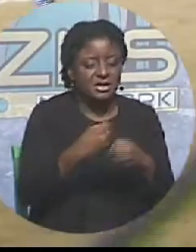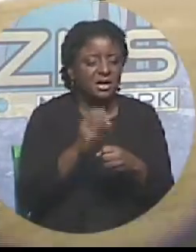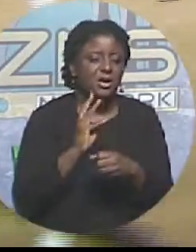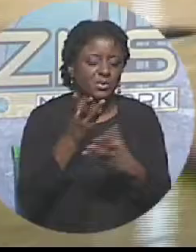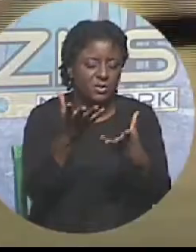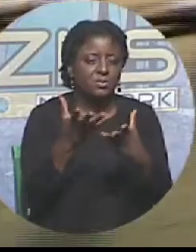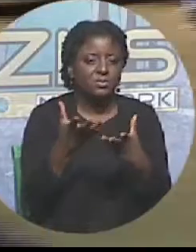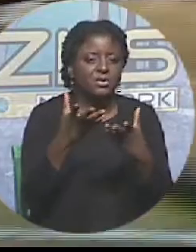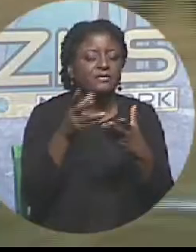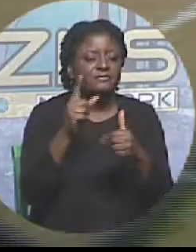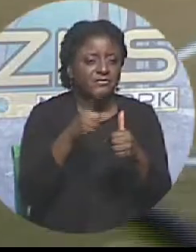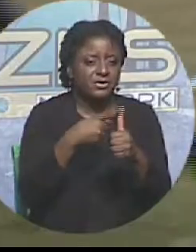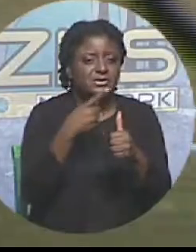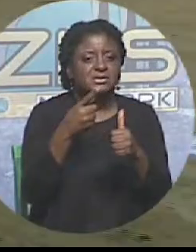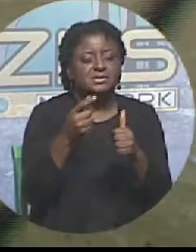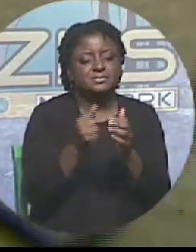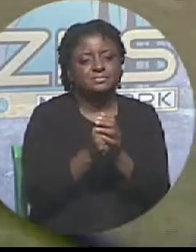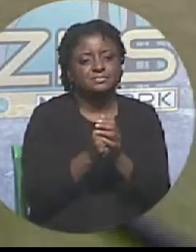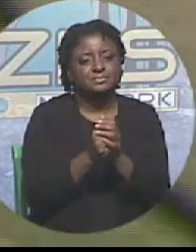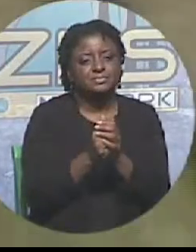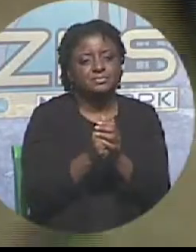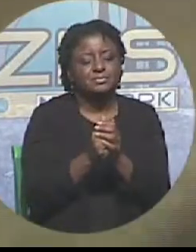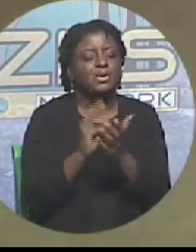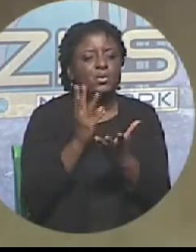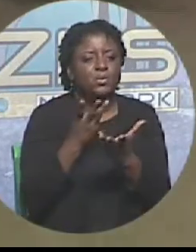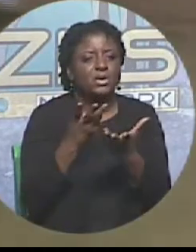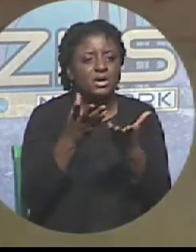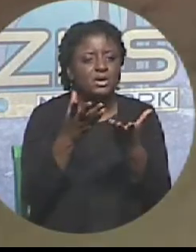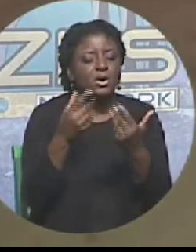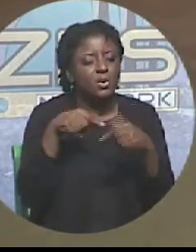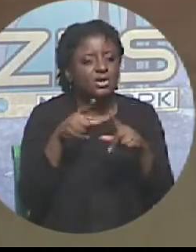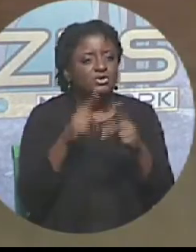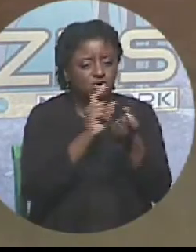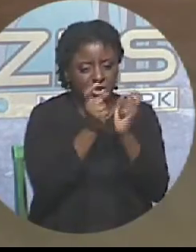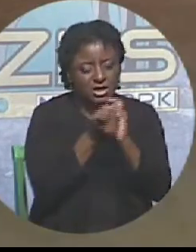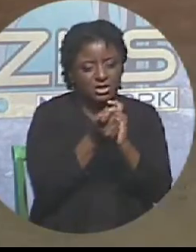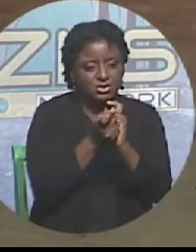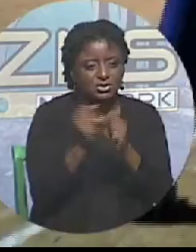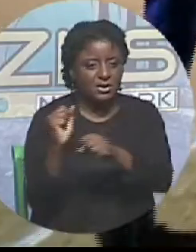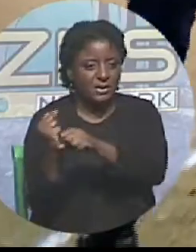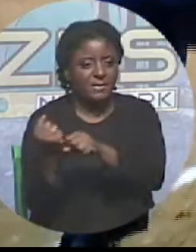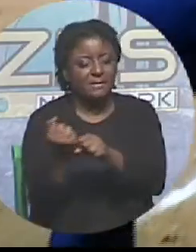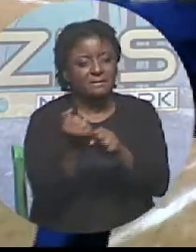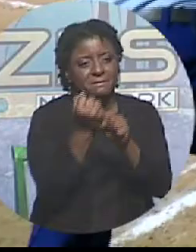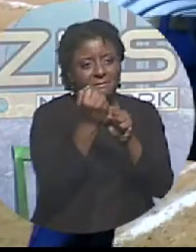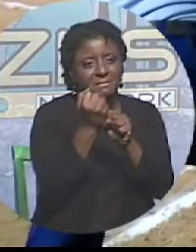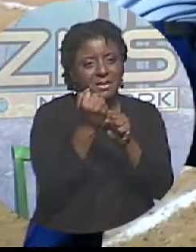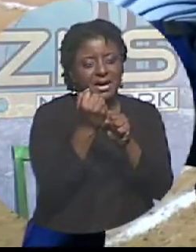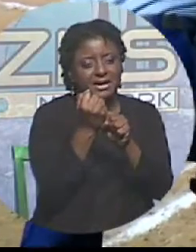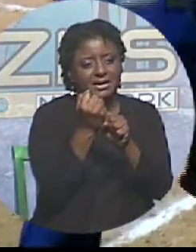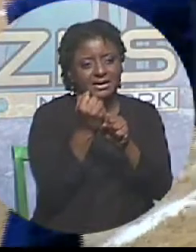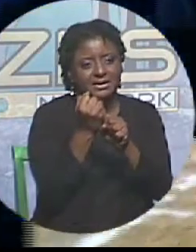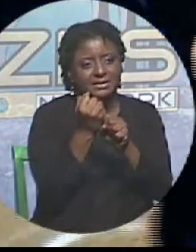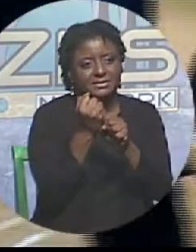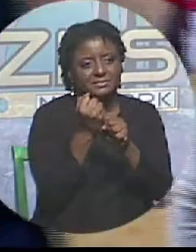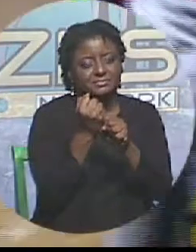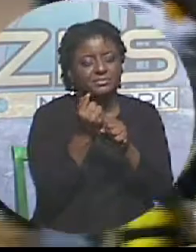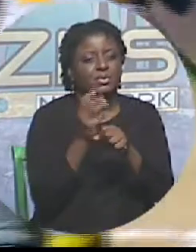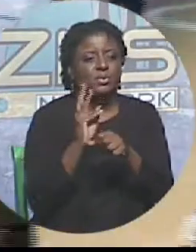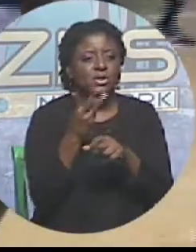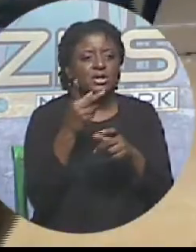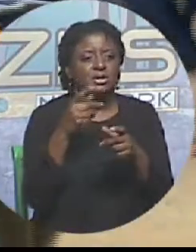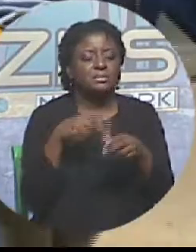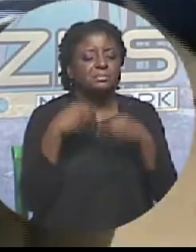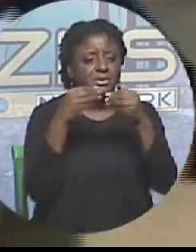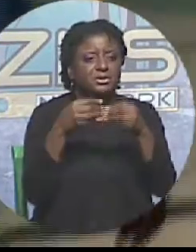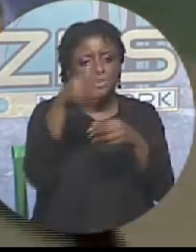this mm-hmm. time. What we're going to do, we're going to change our batting strategy. Mm-hmm. And what we're going to do also is to just put God